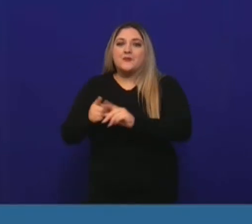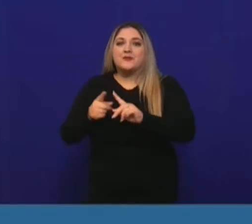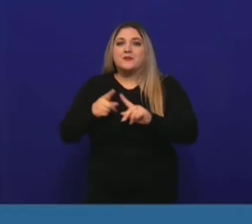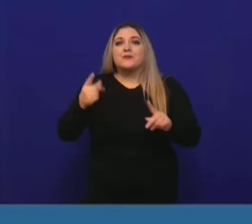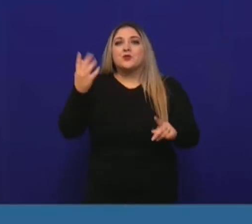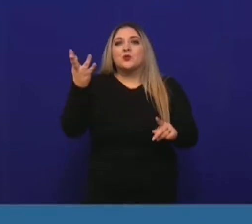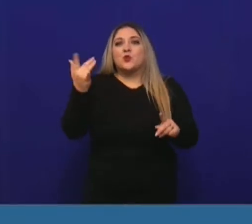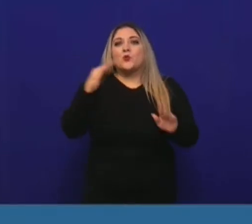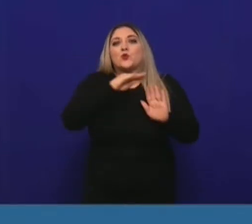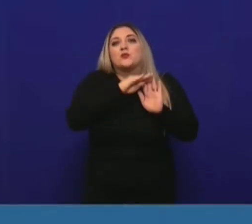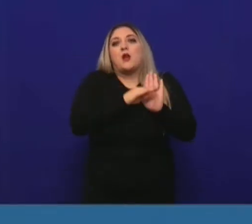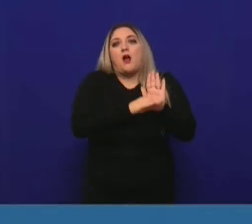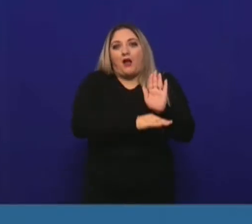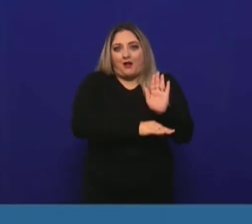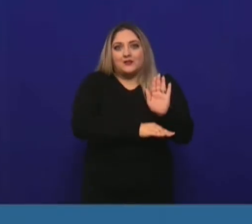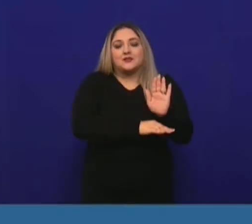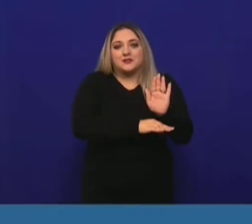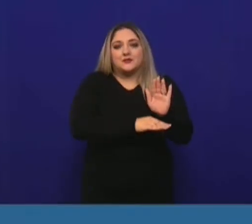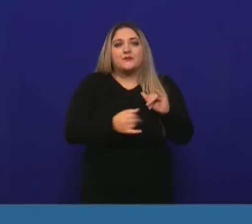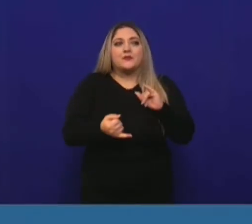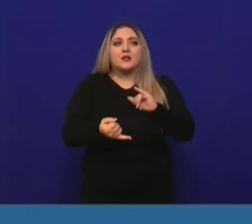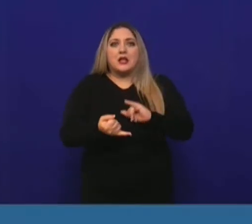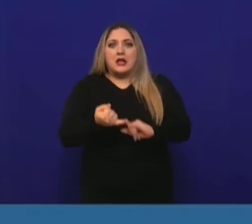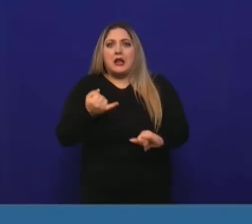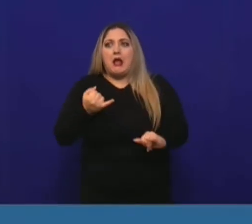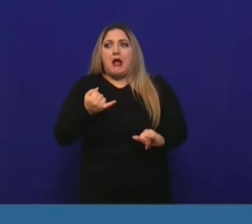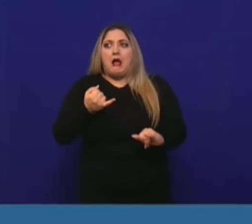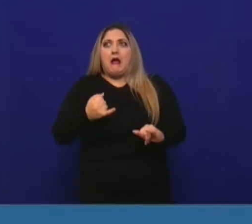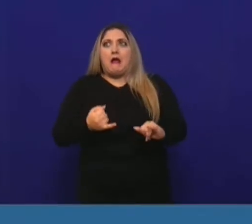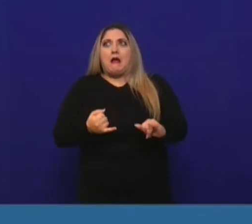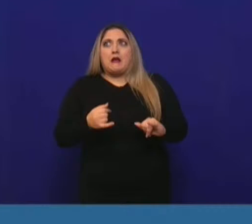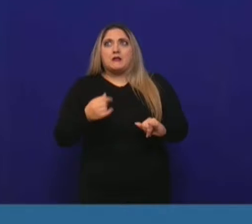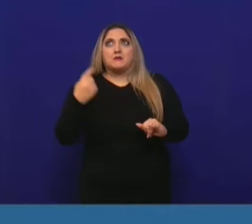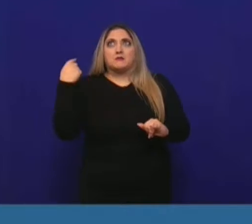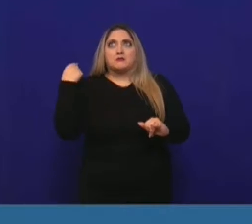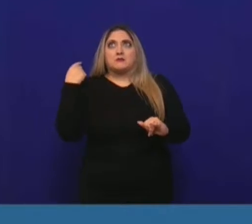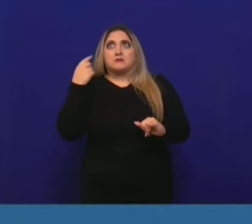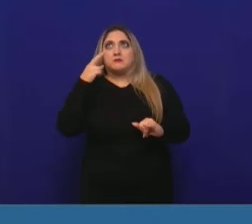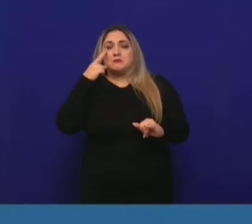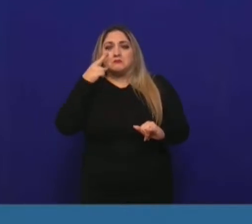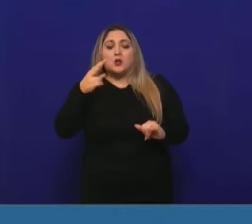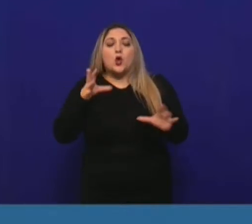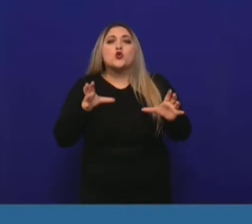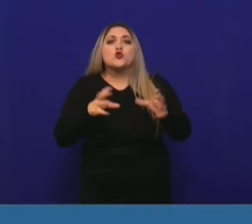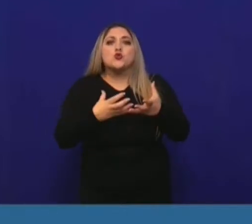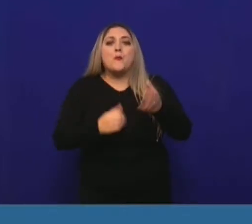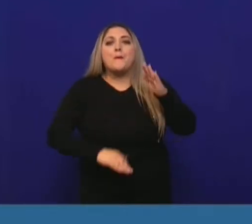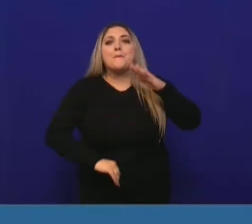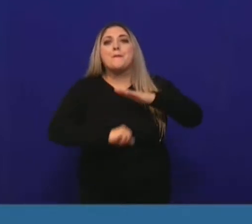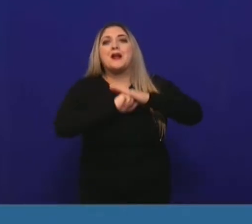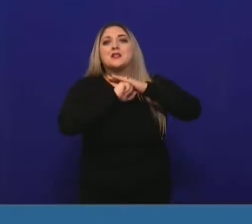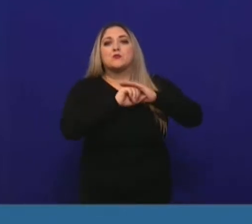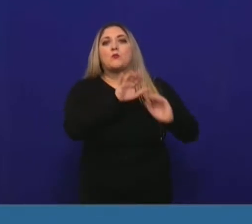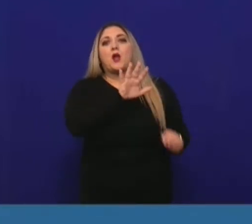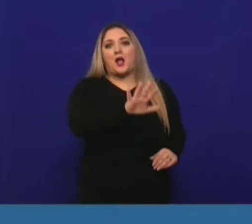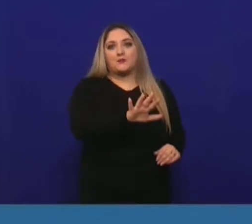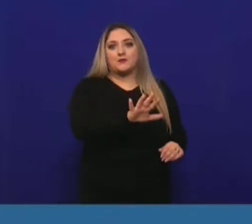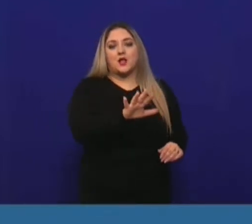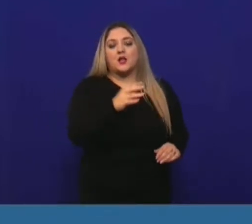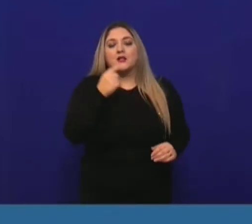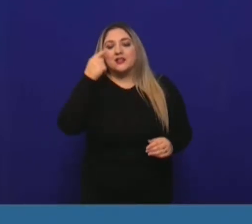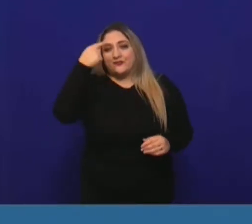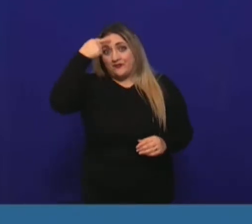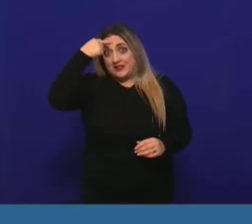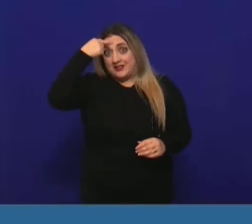huma żgħar u l-aħħar active cases f'kull home il-massimu qatt ma qabeż il-5 każijiet. U allura hemmhekk tibda tara kontroll.